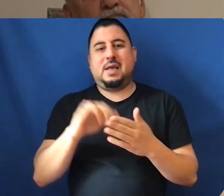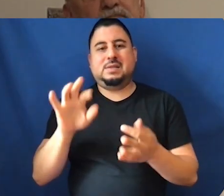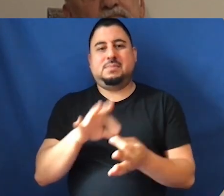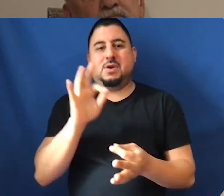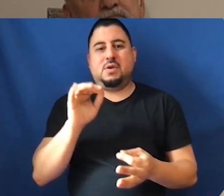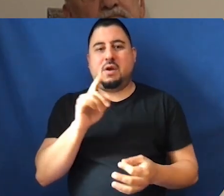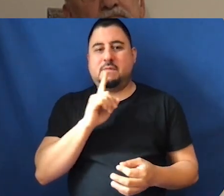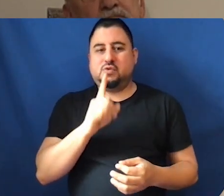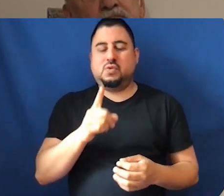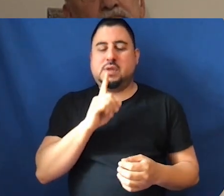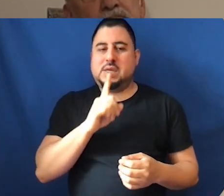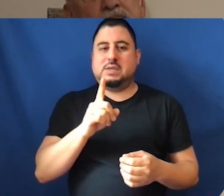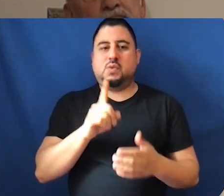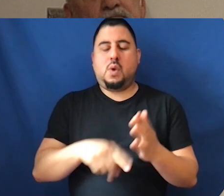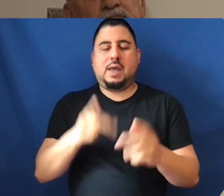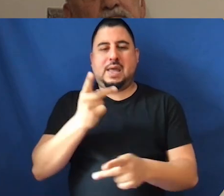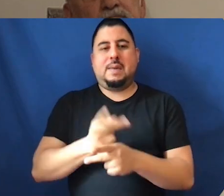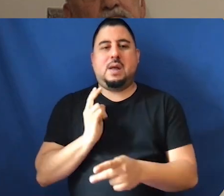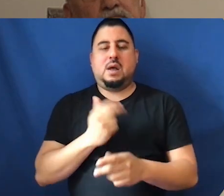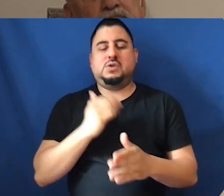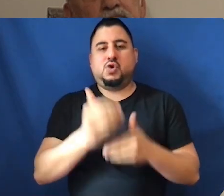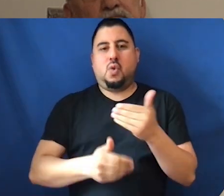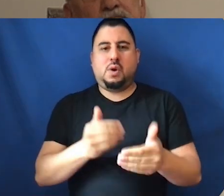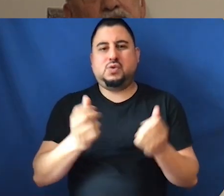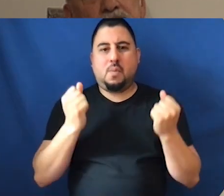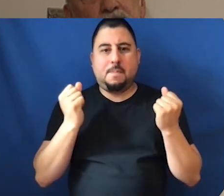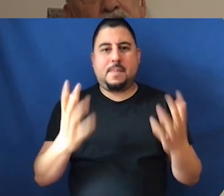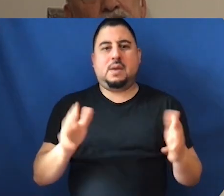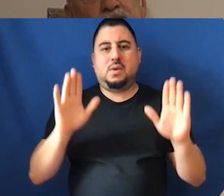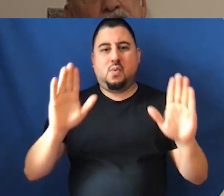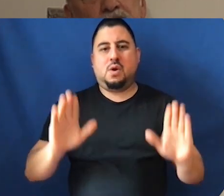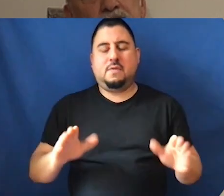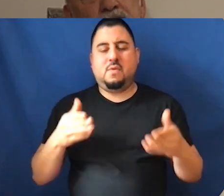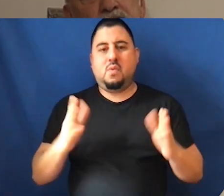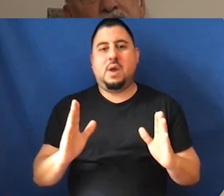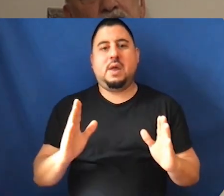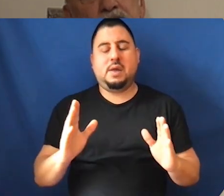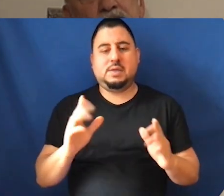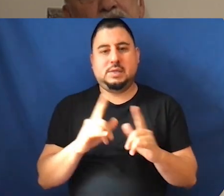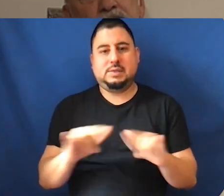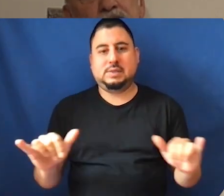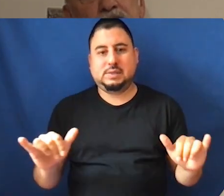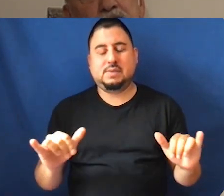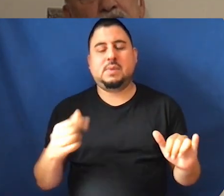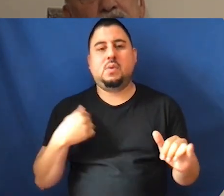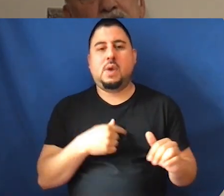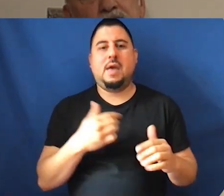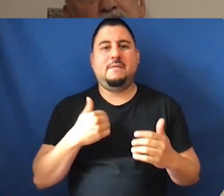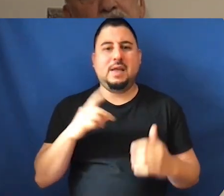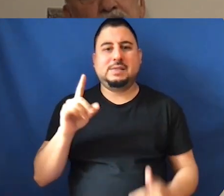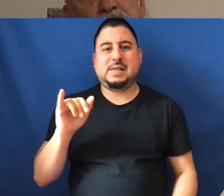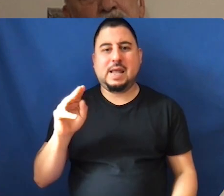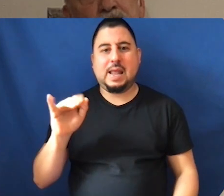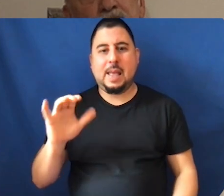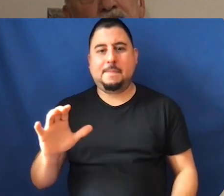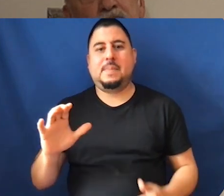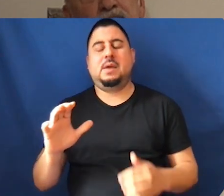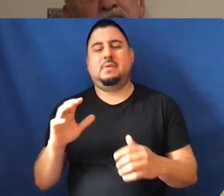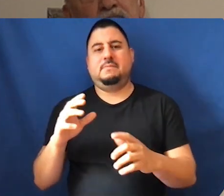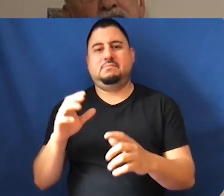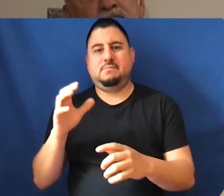of Truth is what's kept us going in so many wonderful ways, you know, making our church a dynamic force to be reckoned